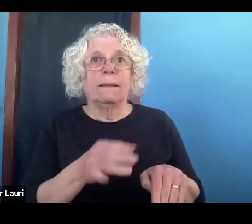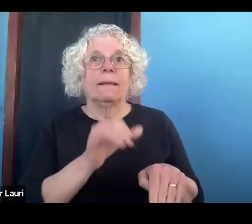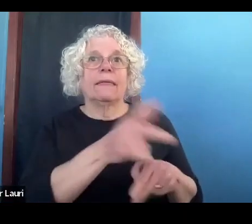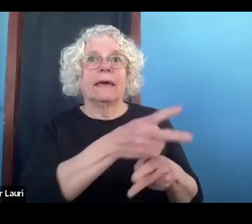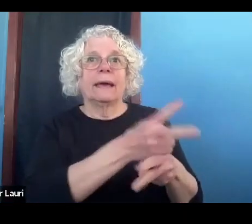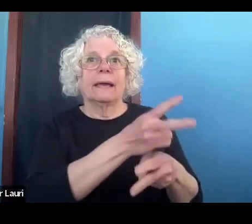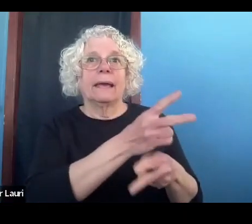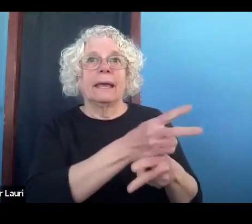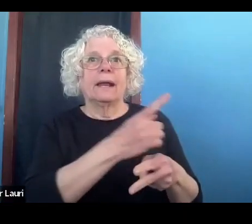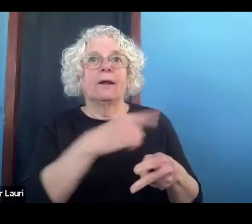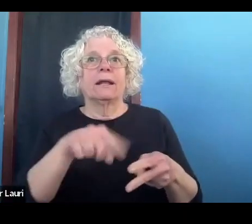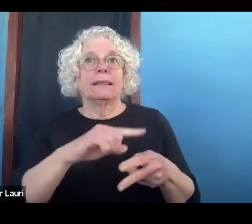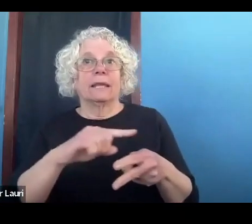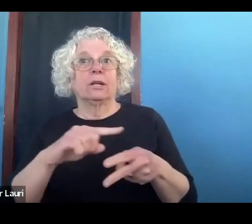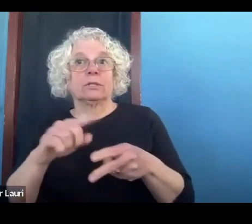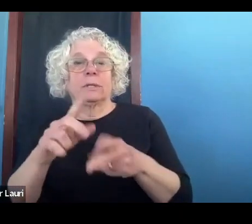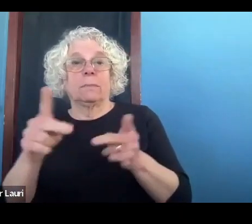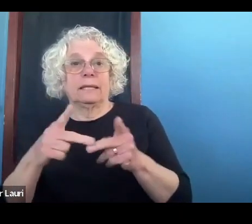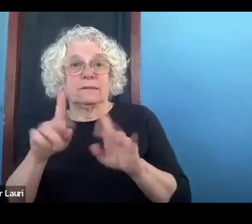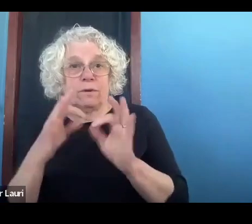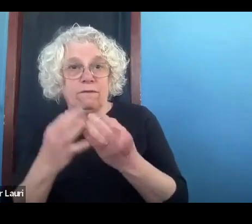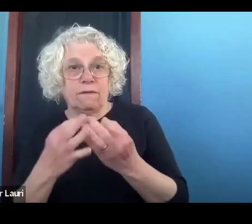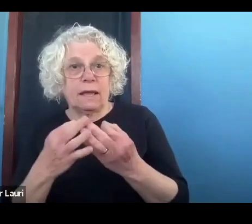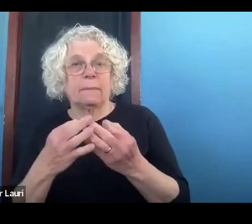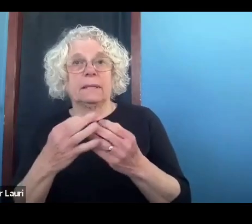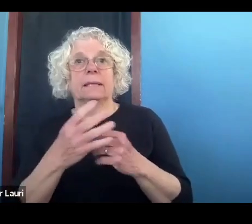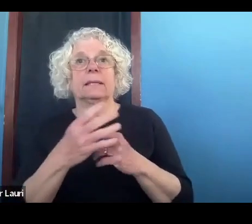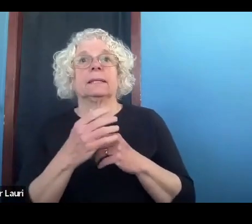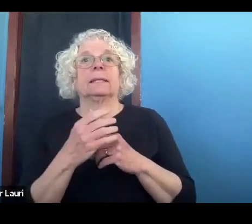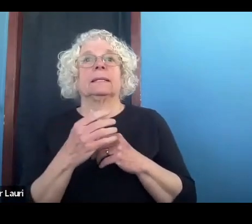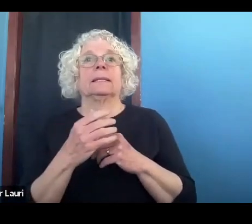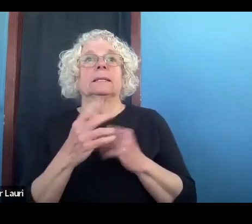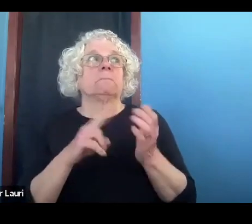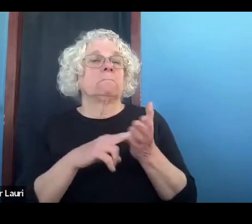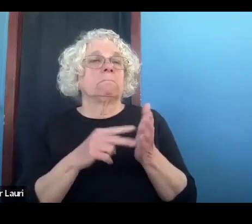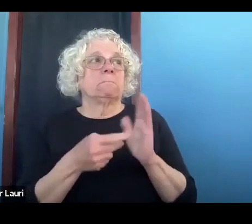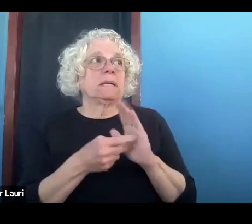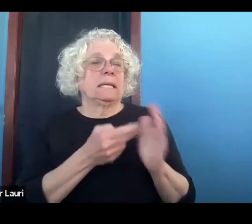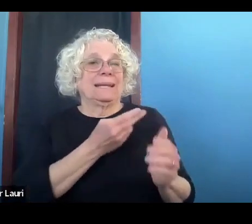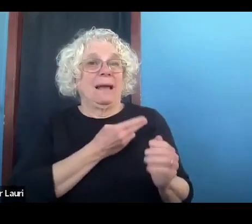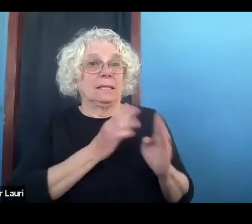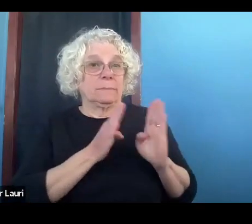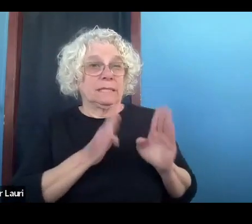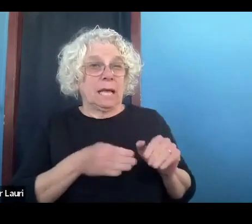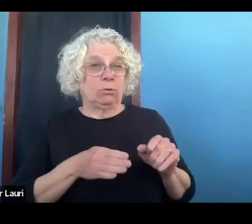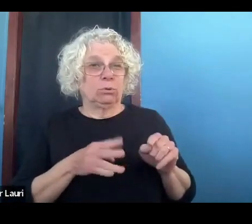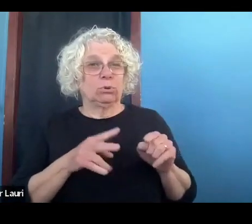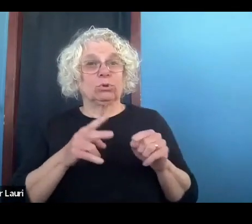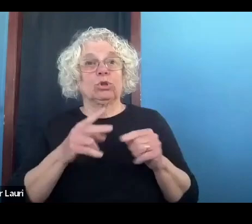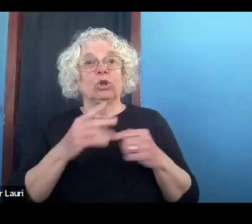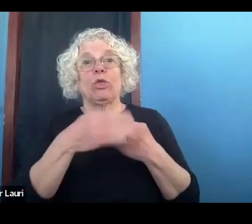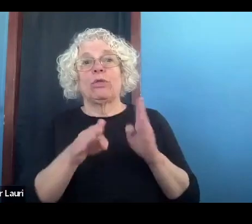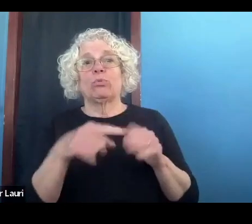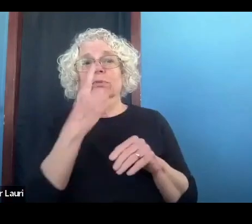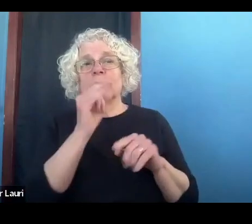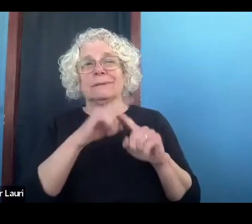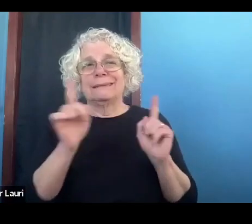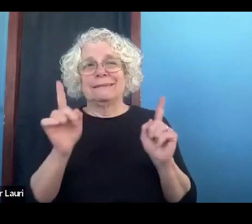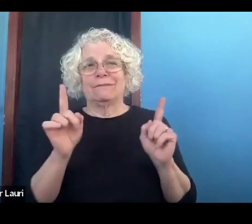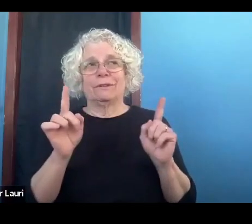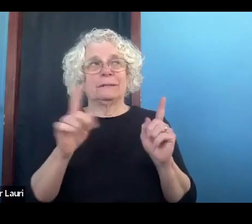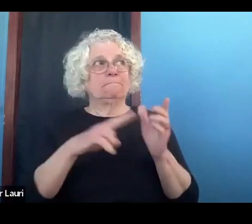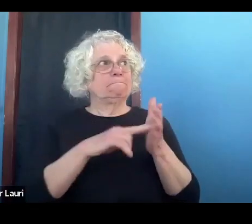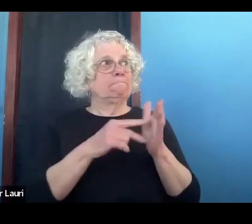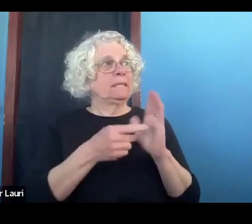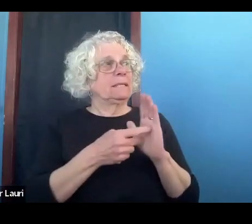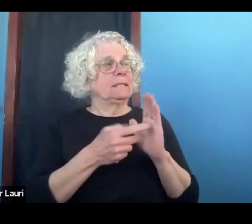and sleeping accommodations. So a lot of times we'll see with a hospice house, the rooms look very different. So it may